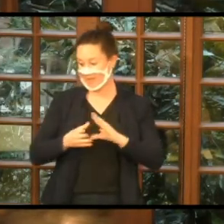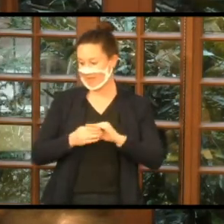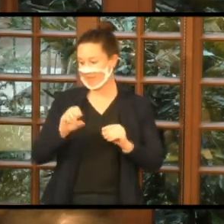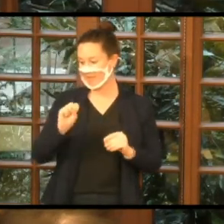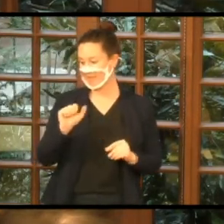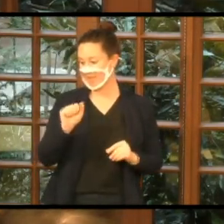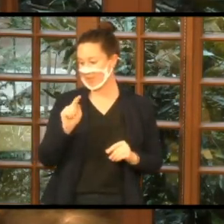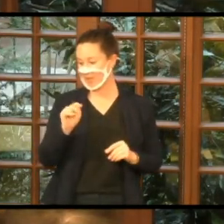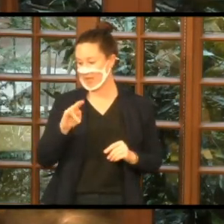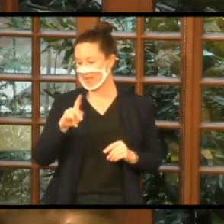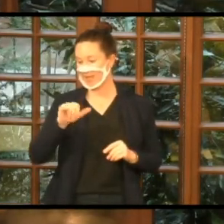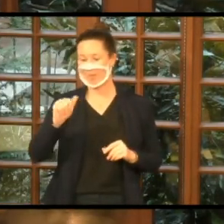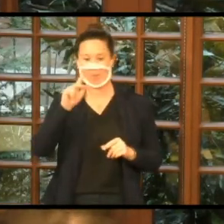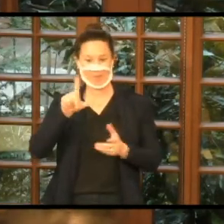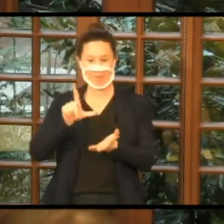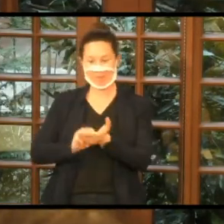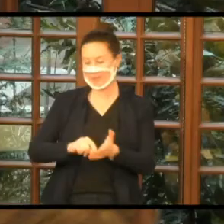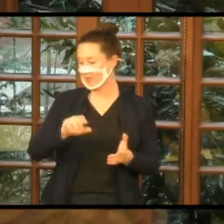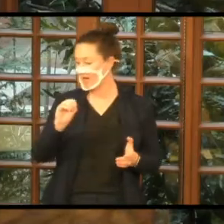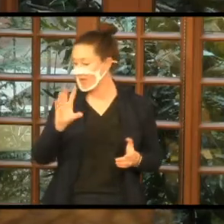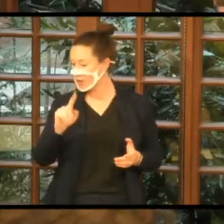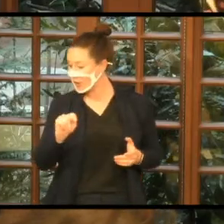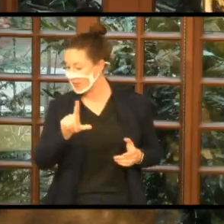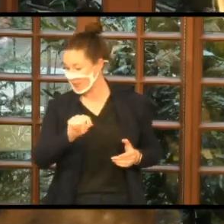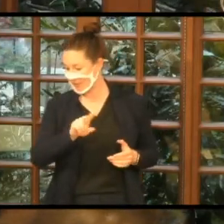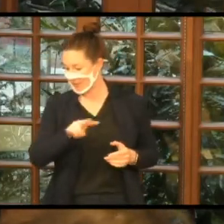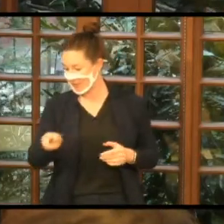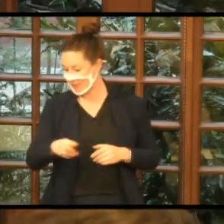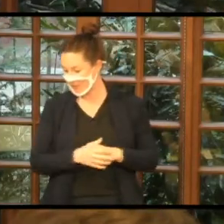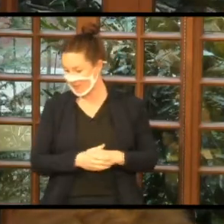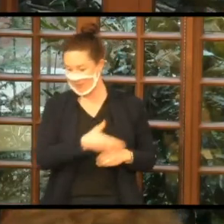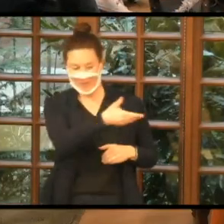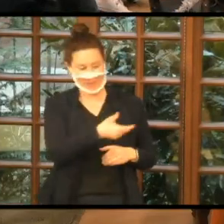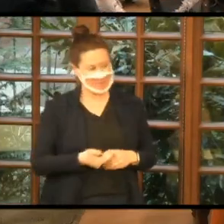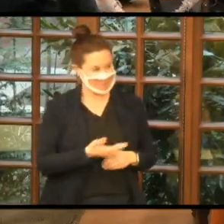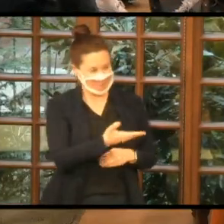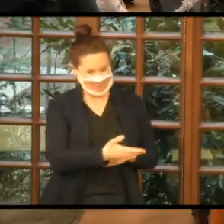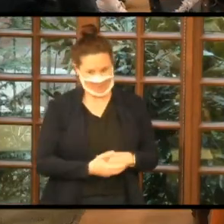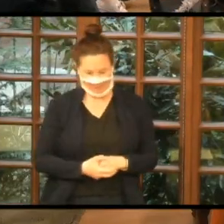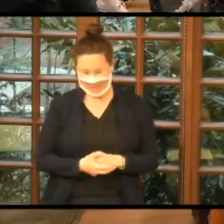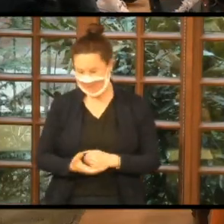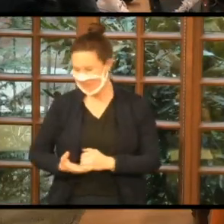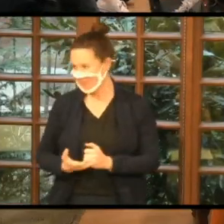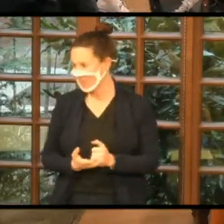published in October 2022. Everyone welcome Stephanie.